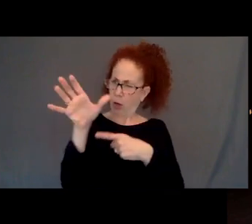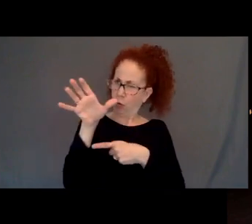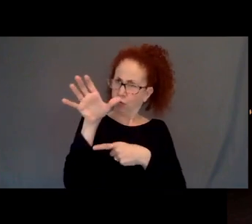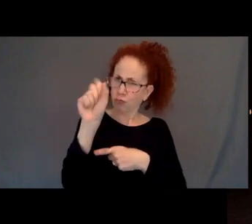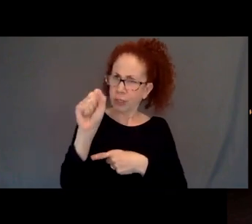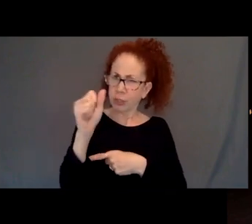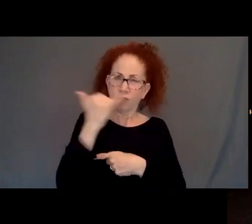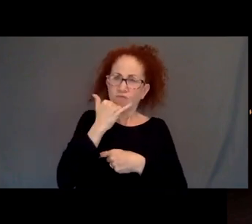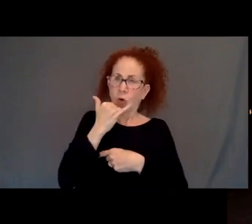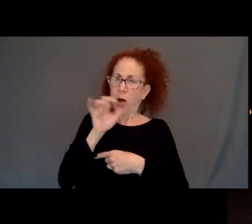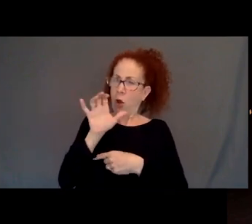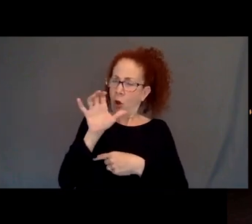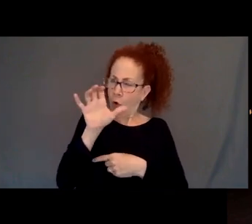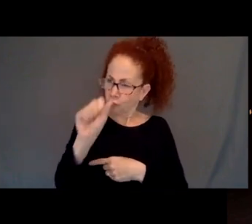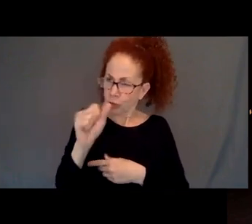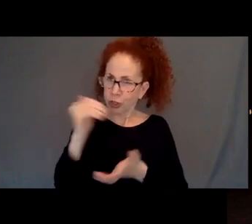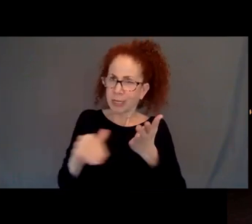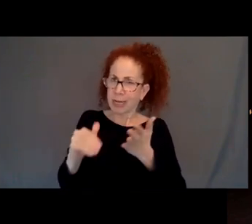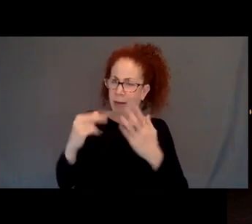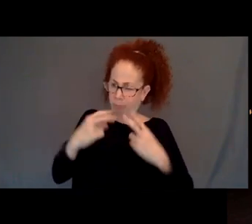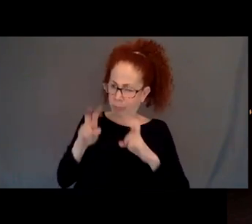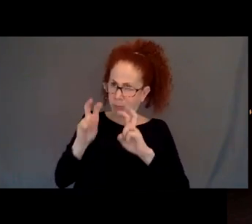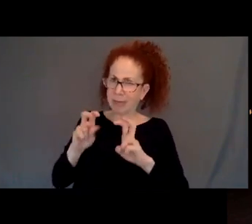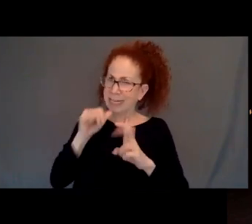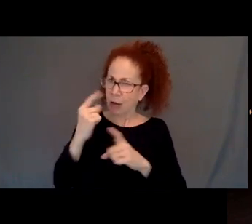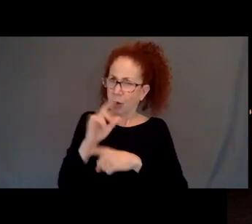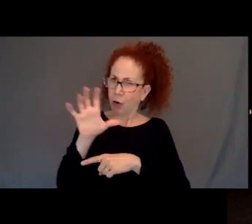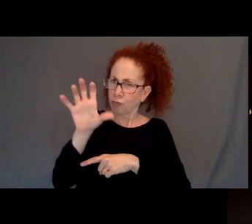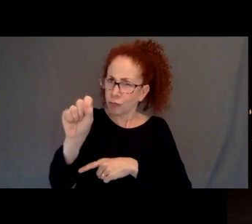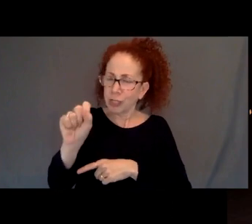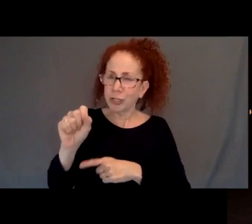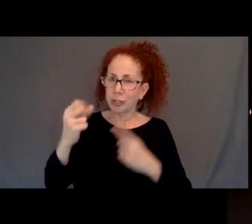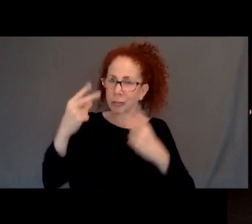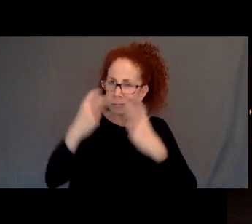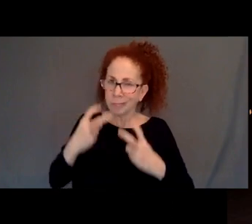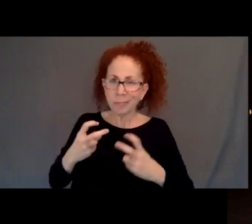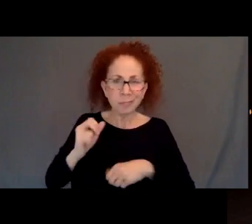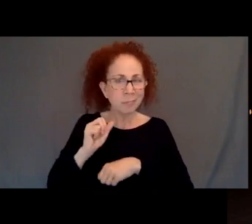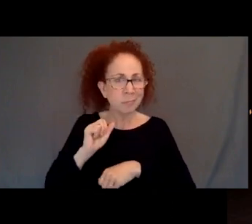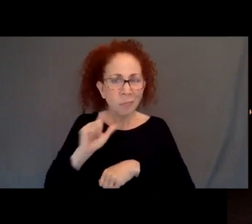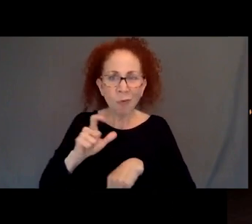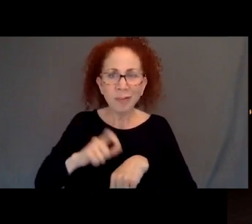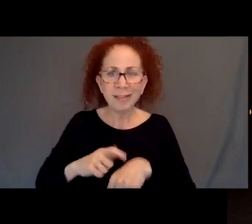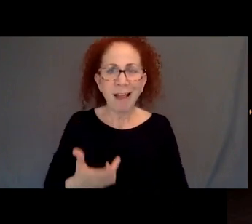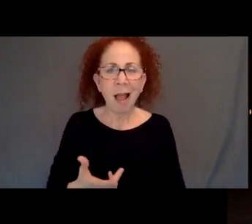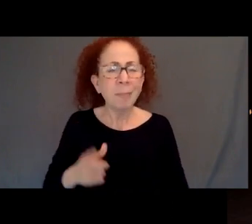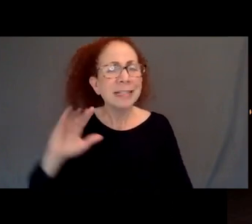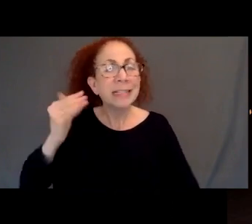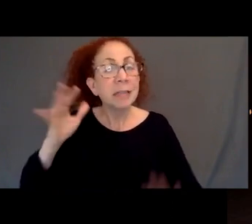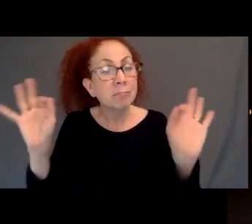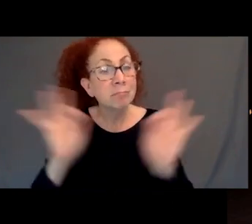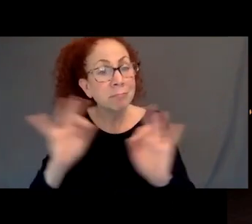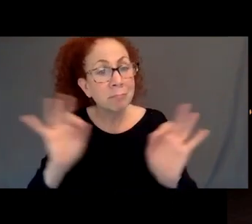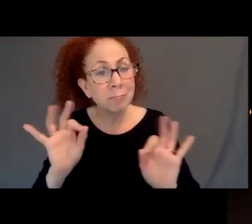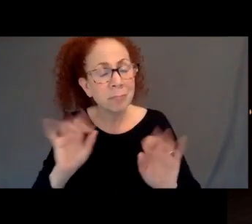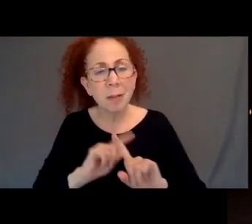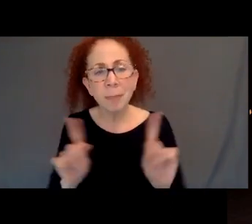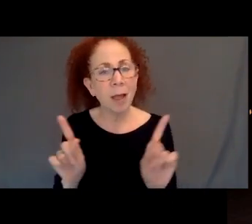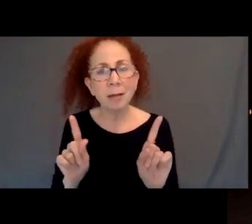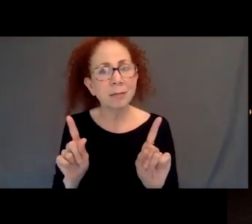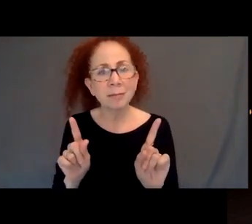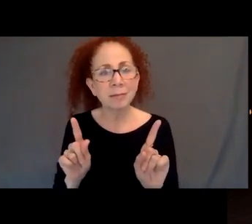for something. Do it again. No, that's not right. Do it again. So just something as small as that